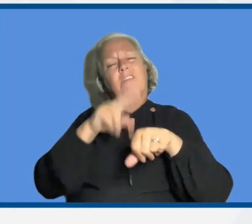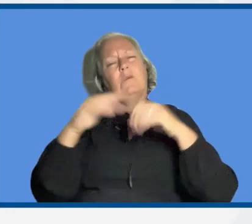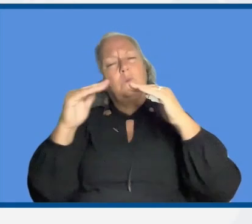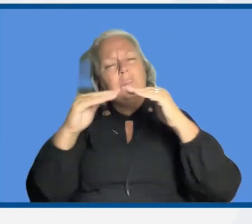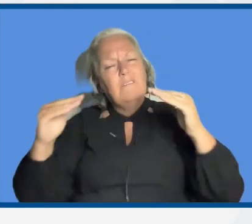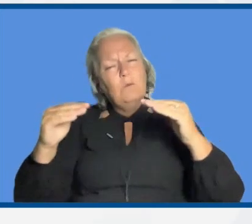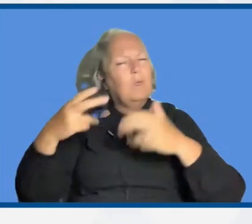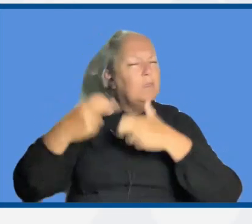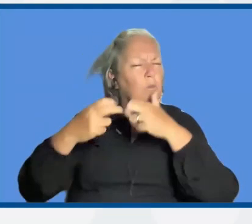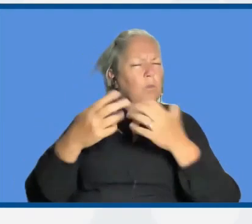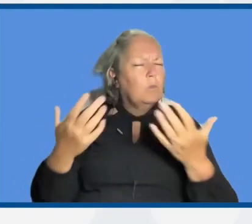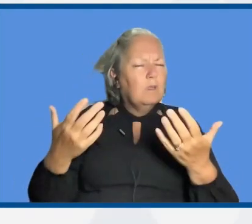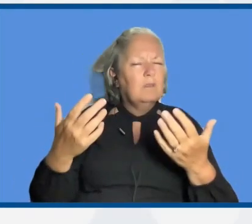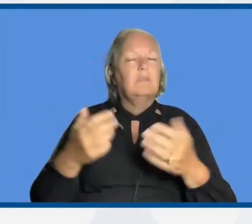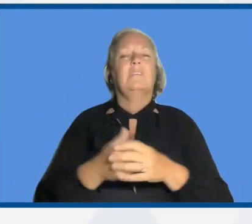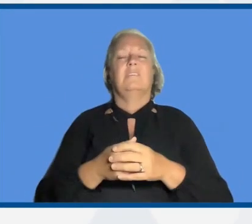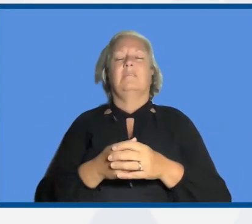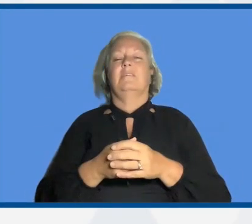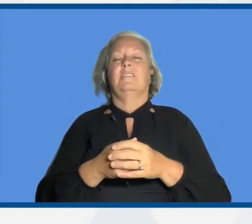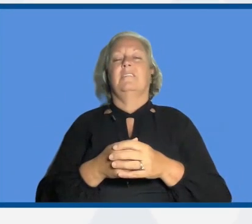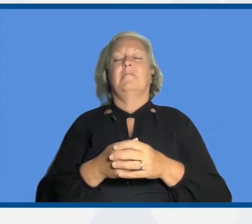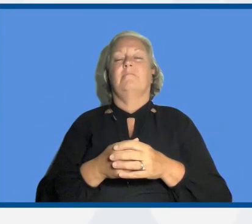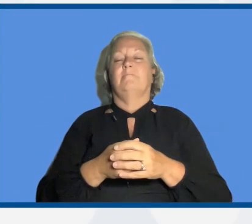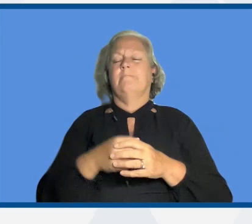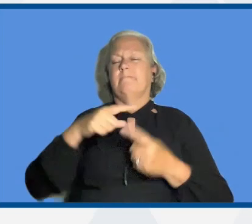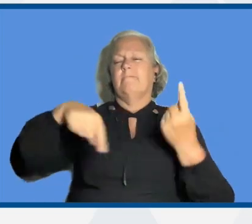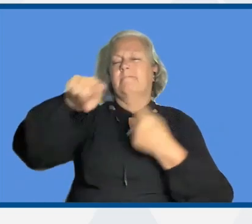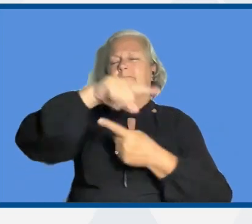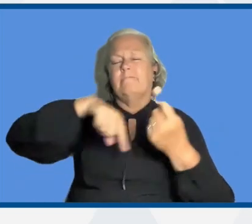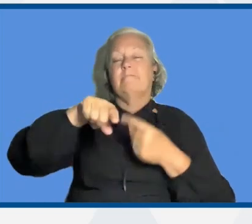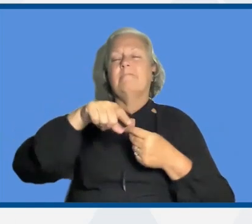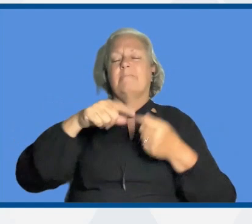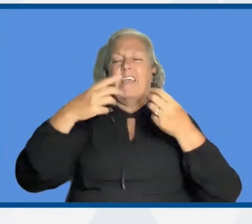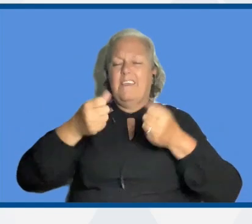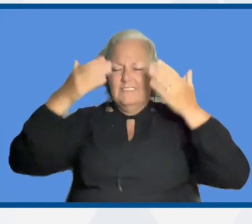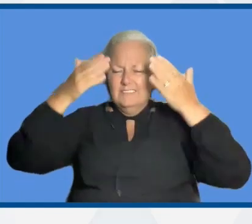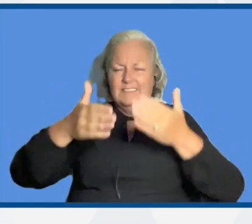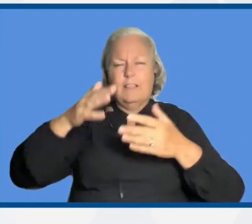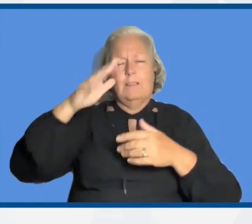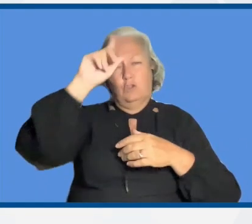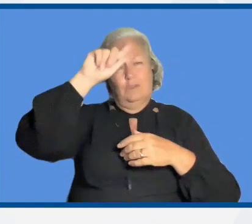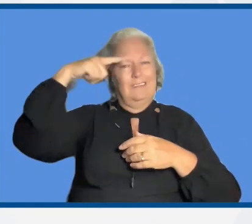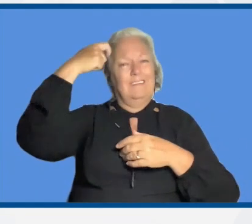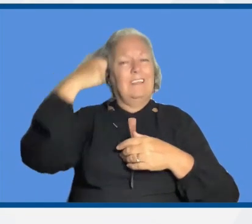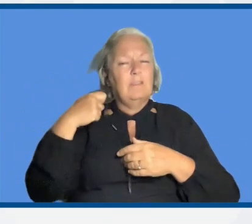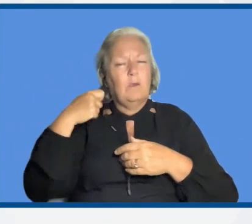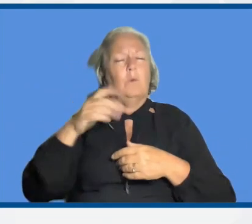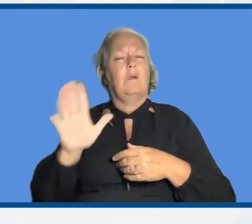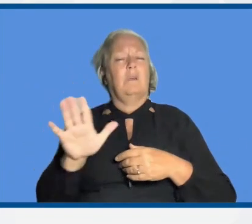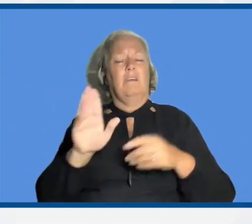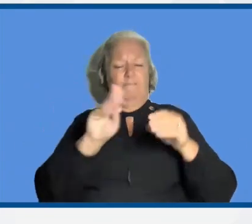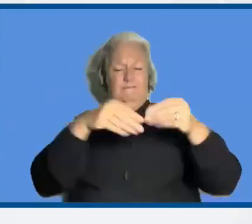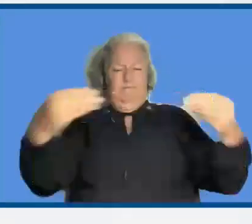high sensitivity around the Sendai framework and its pillars. But we also need for